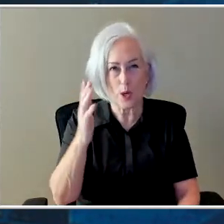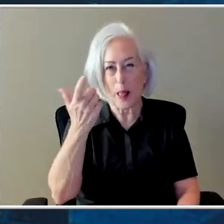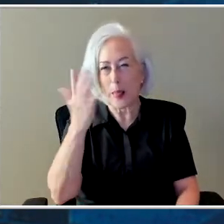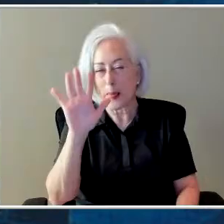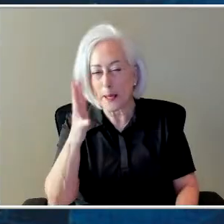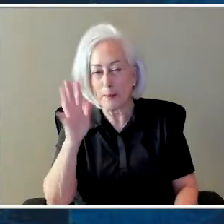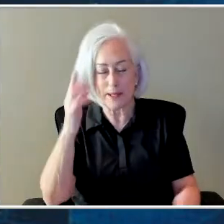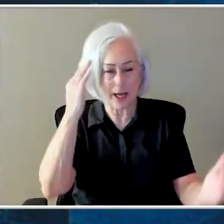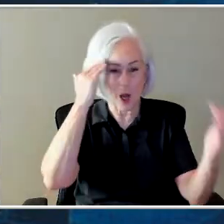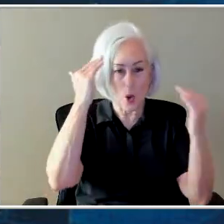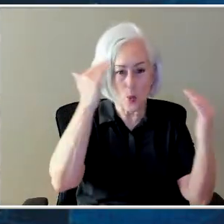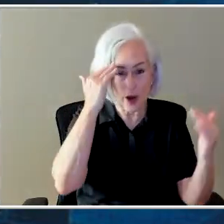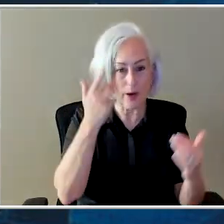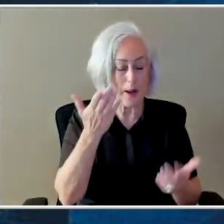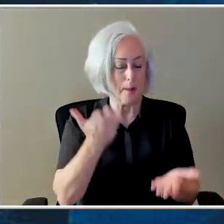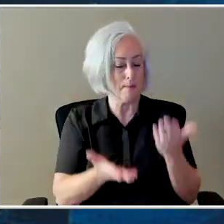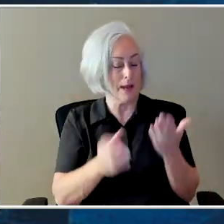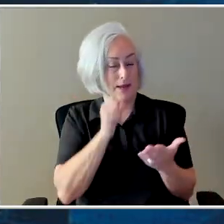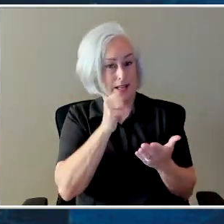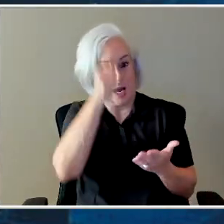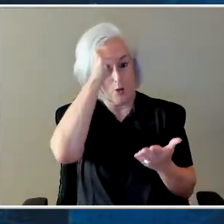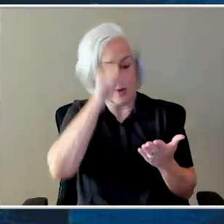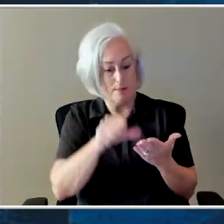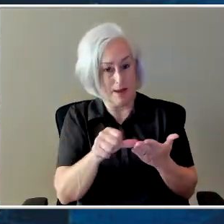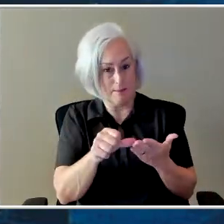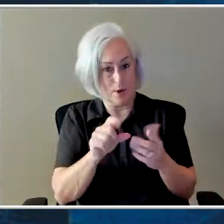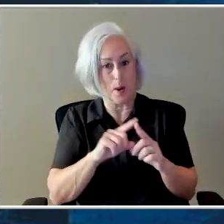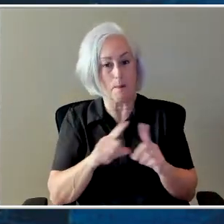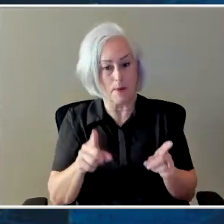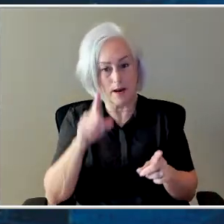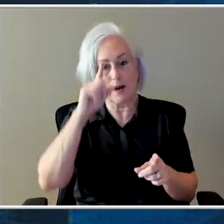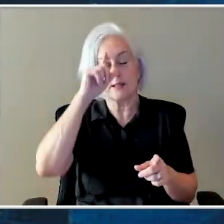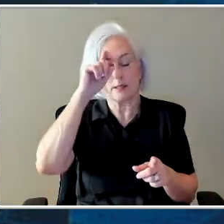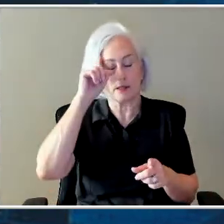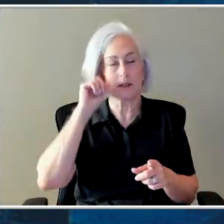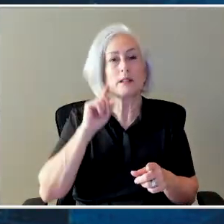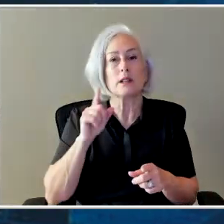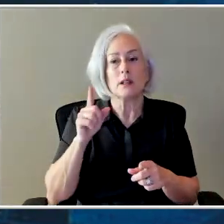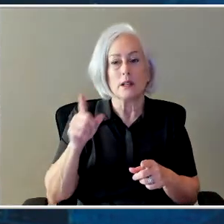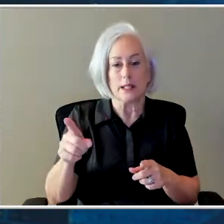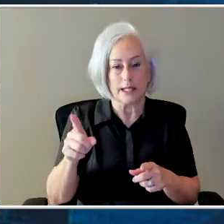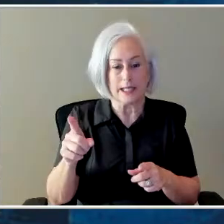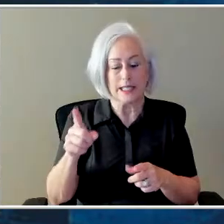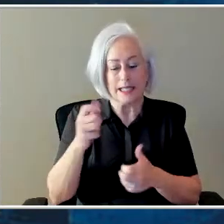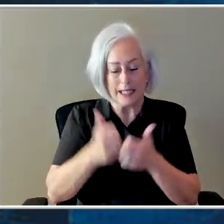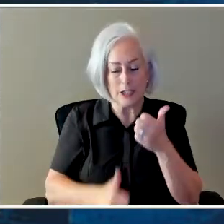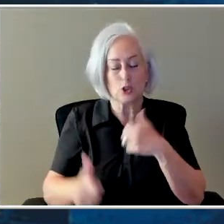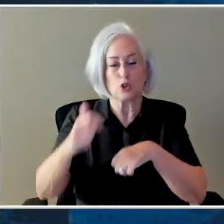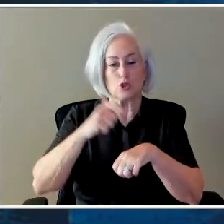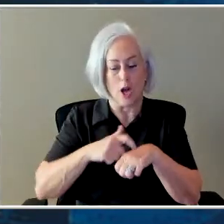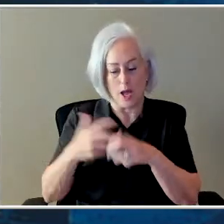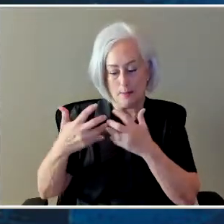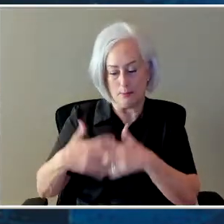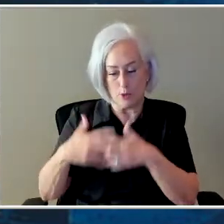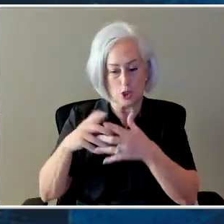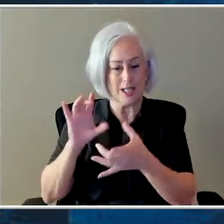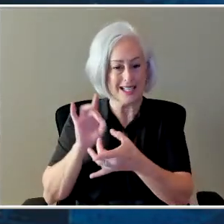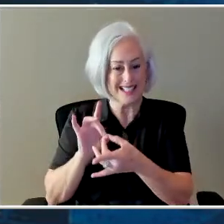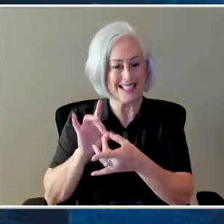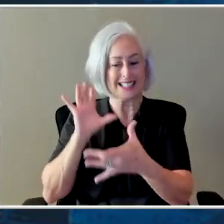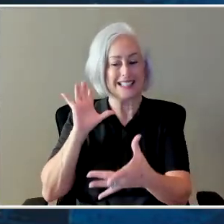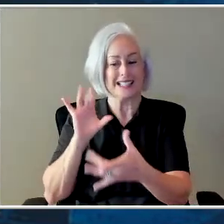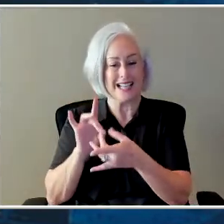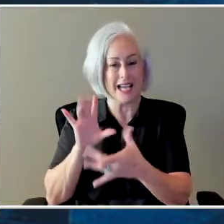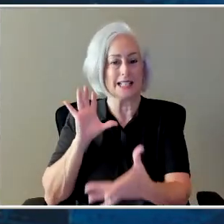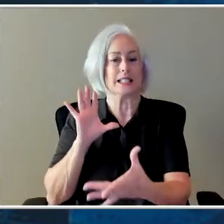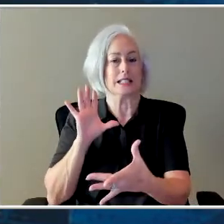remember everything. Like she was saying as well, like, you know, coming off of every machine and everything like that. I personally really only had him when